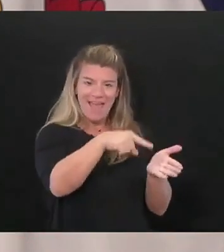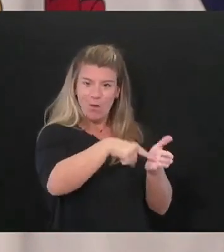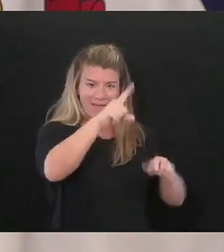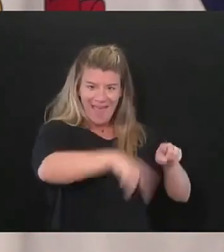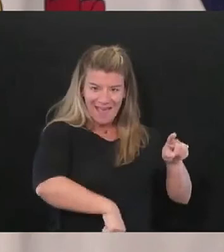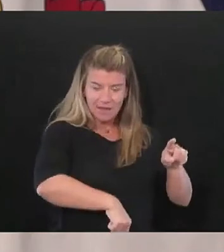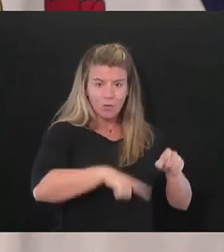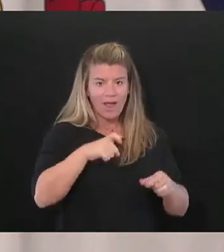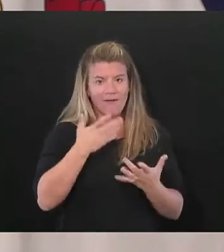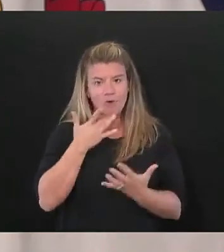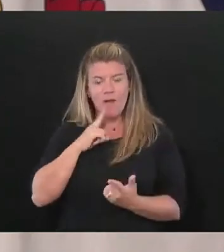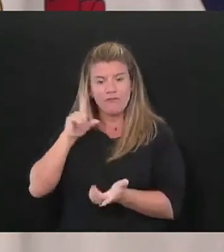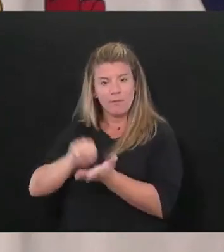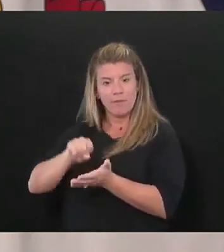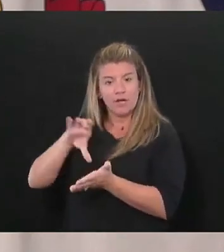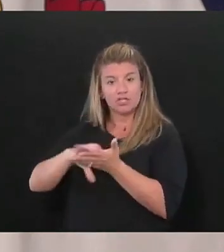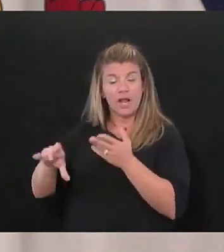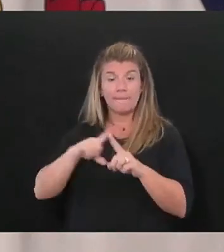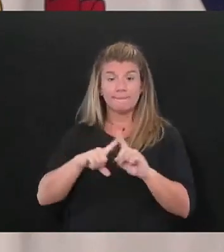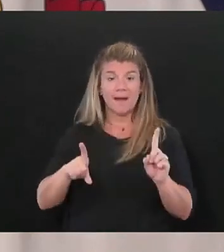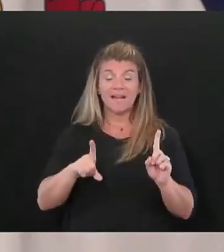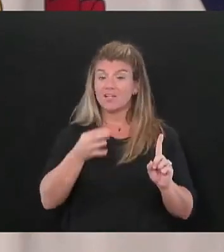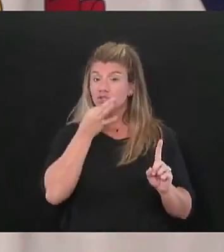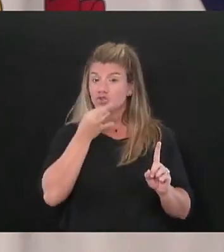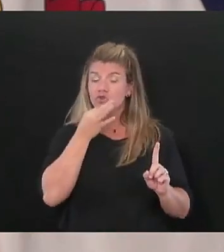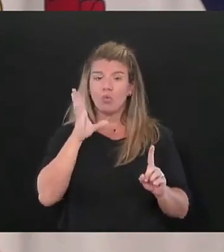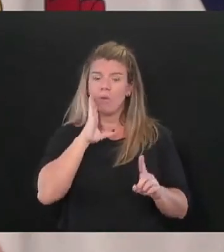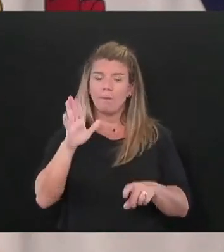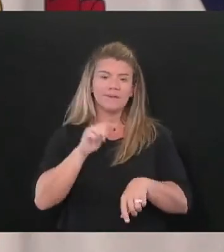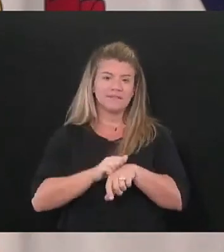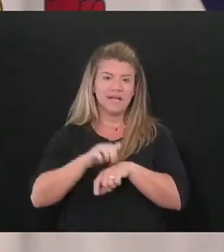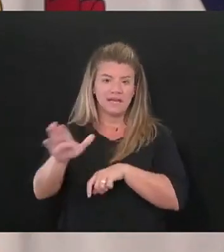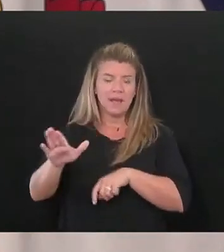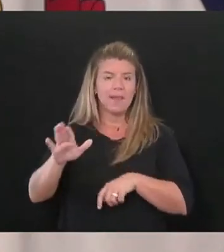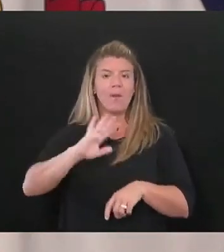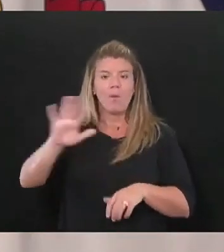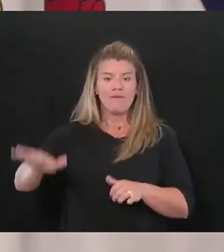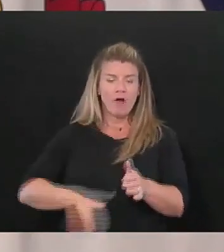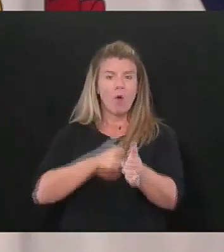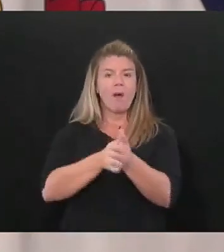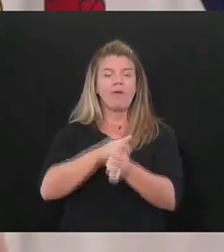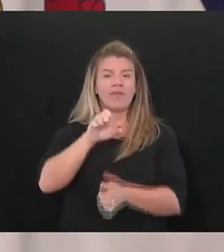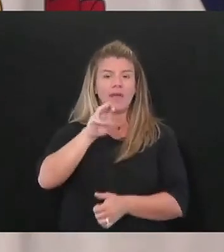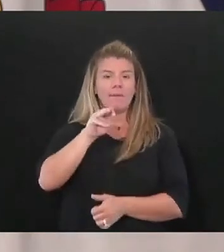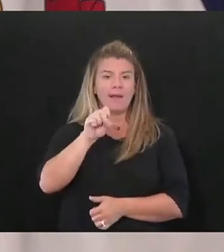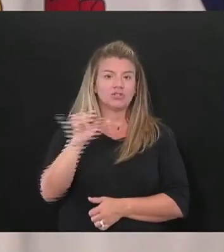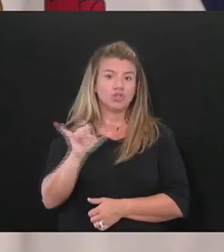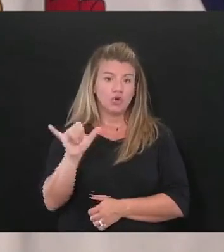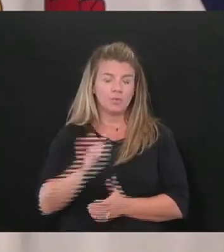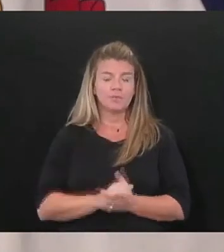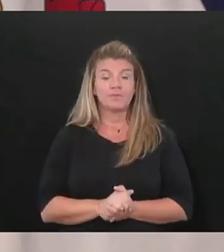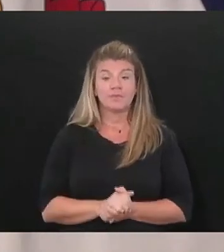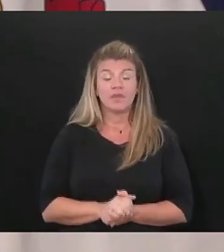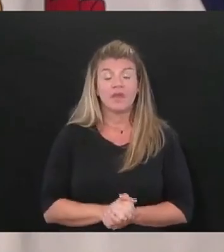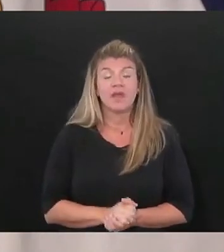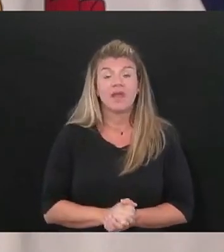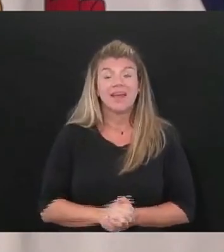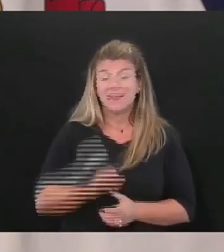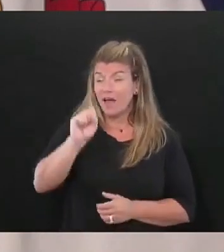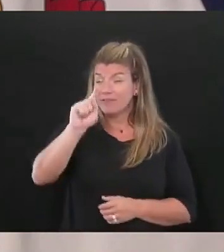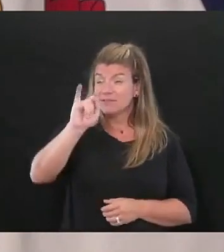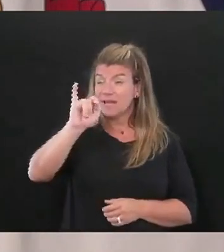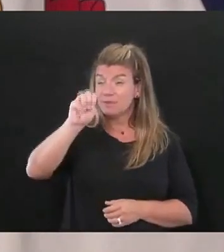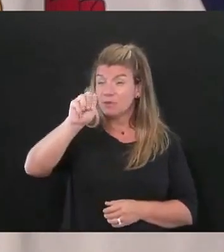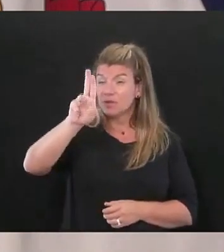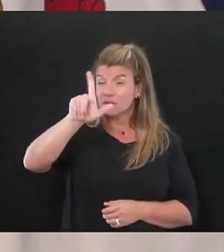But it will go out very, very, very quickly, and we'll follow right behind that with the EMS stuff. Now, as far as the stimulus stuff, let me just tell